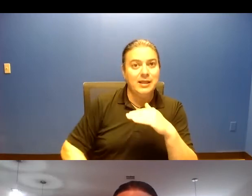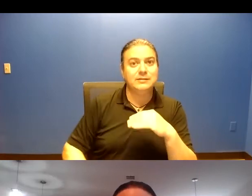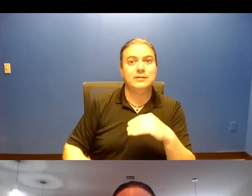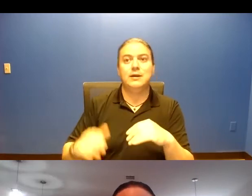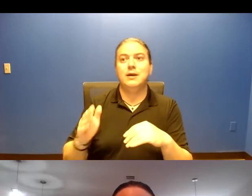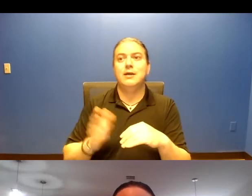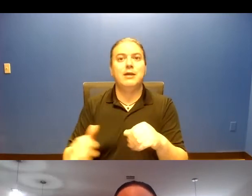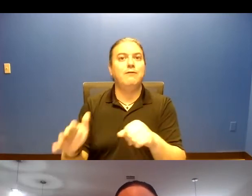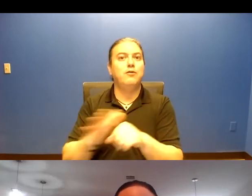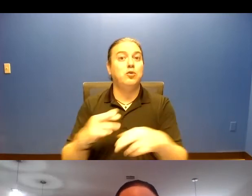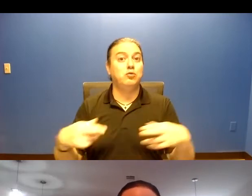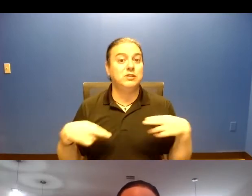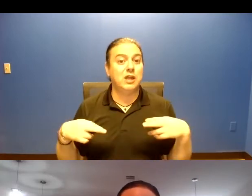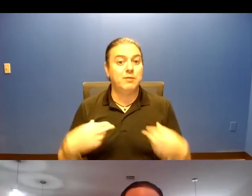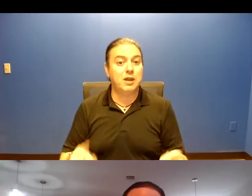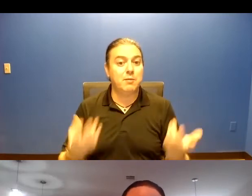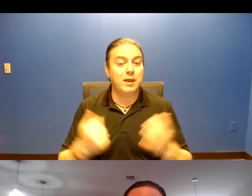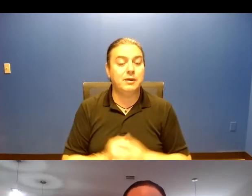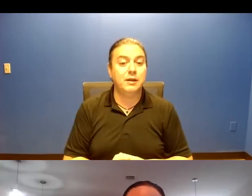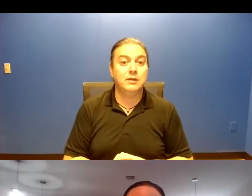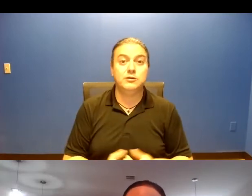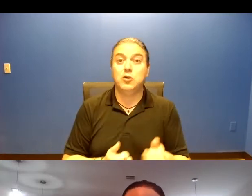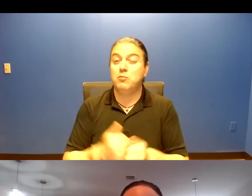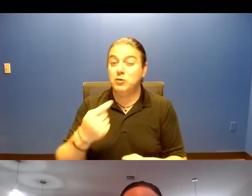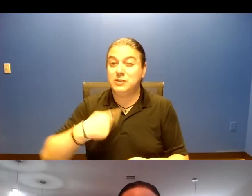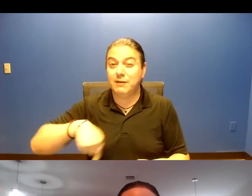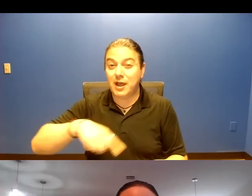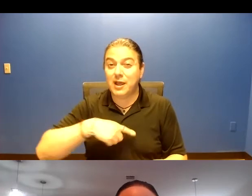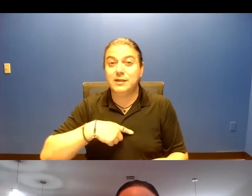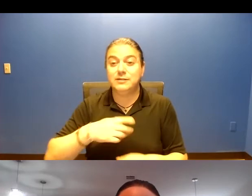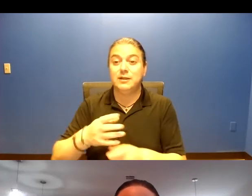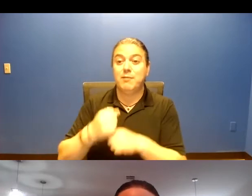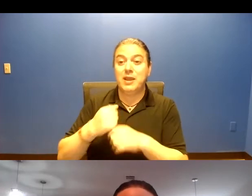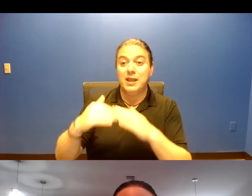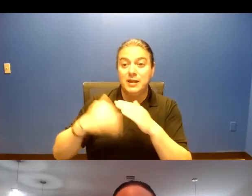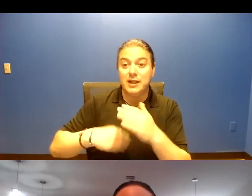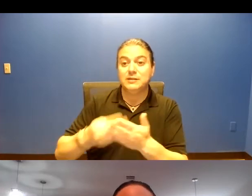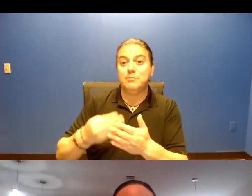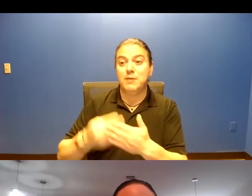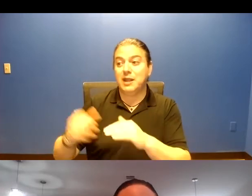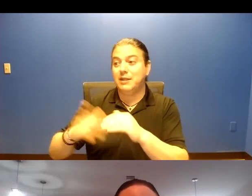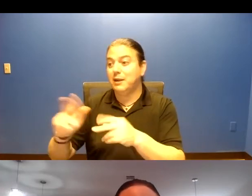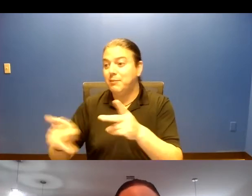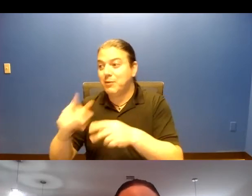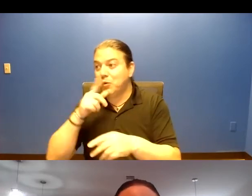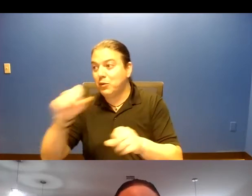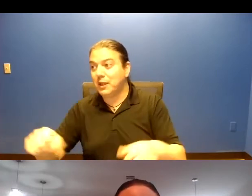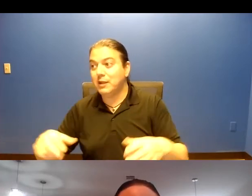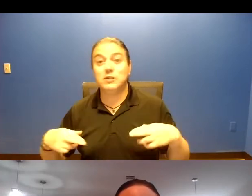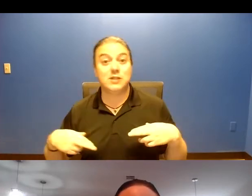retirement amount. So most of us are making even less money than those people who are able to retire.